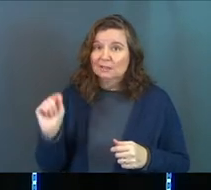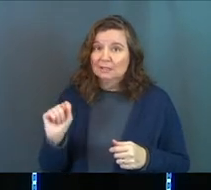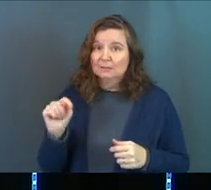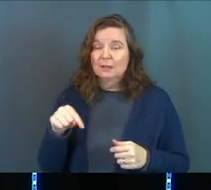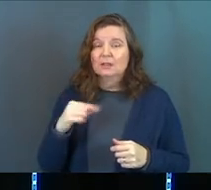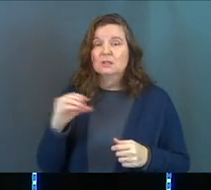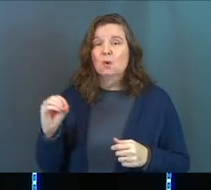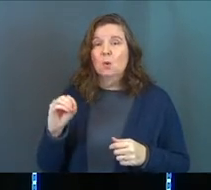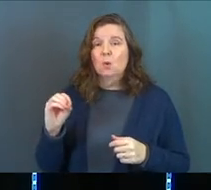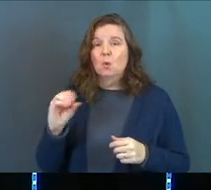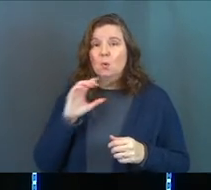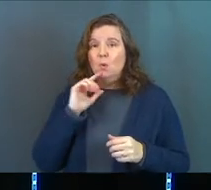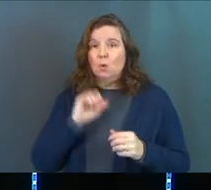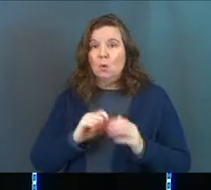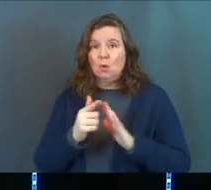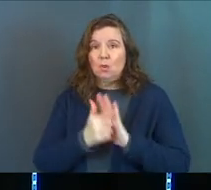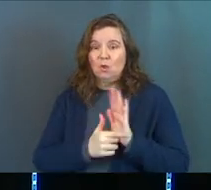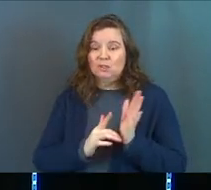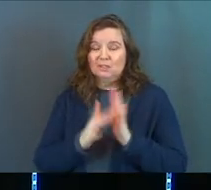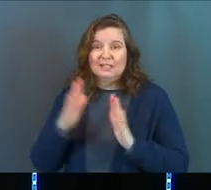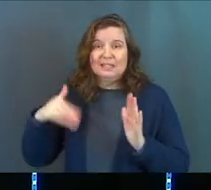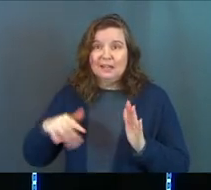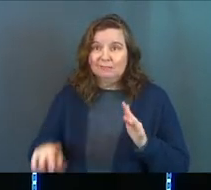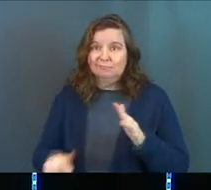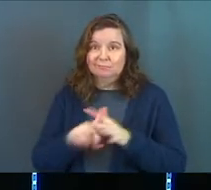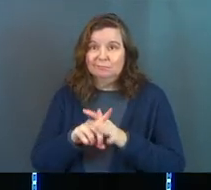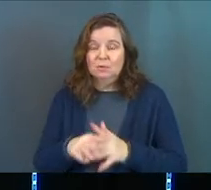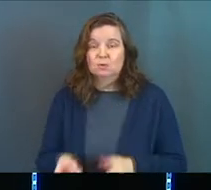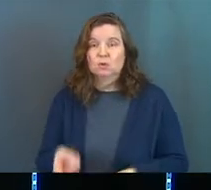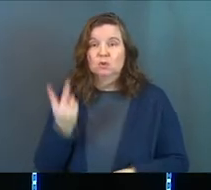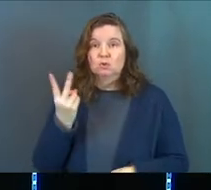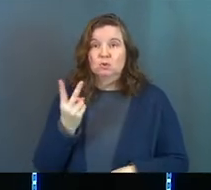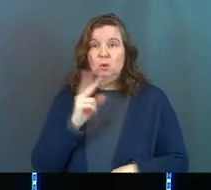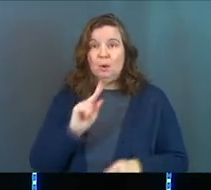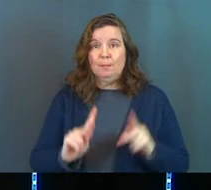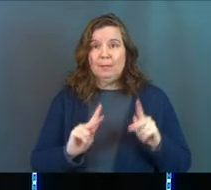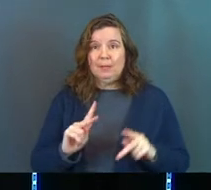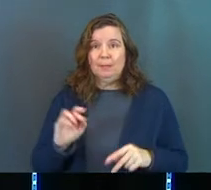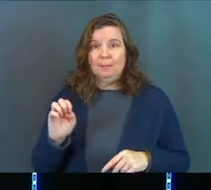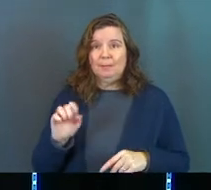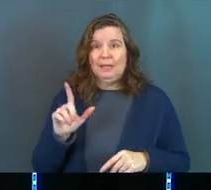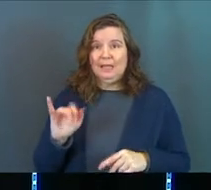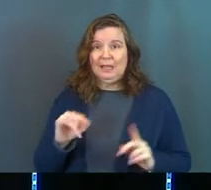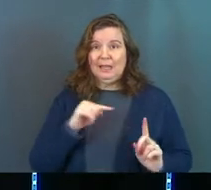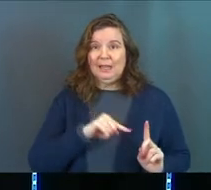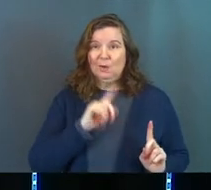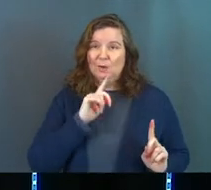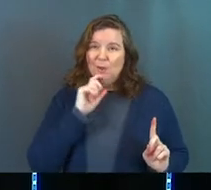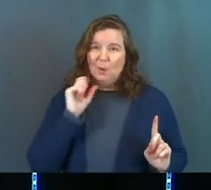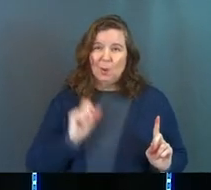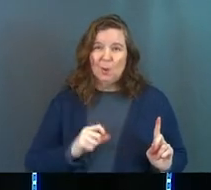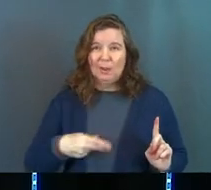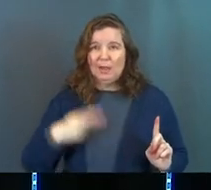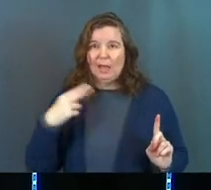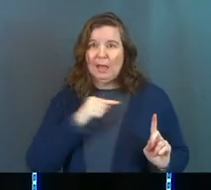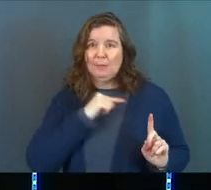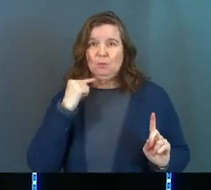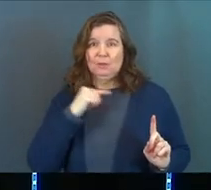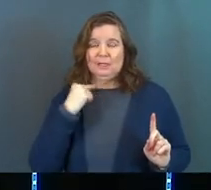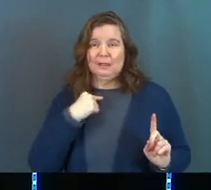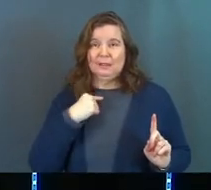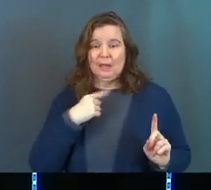Testament. This is the old law. Jesus has not yet come. And so there's two characters in this. Eli is this really old high priest that